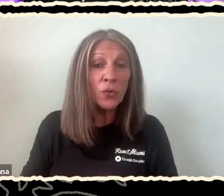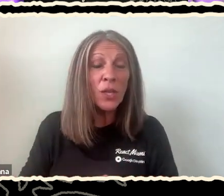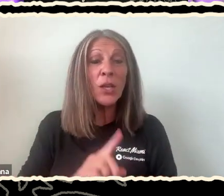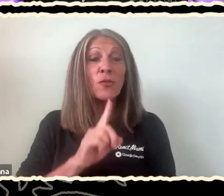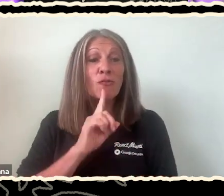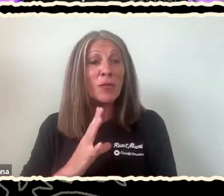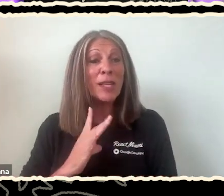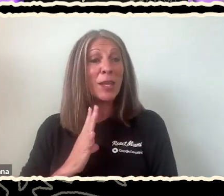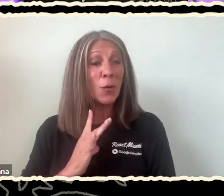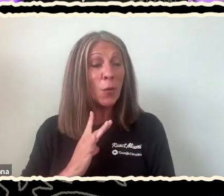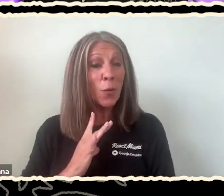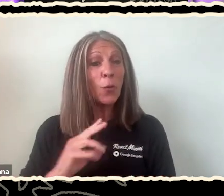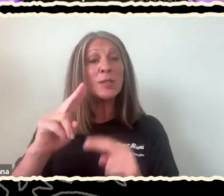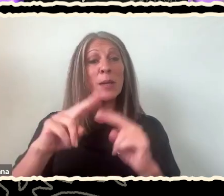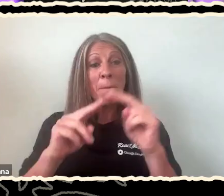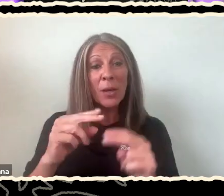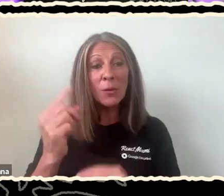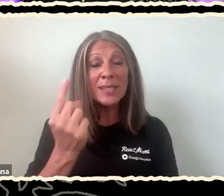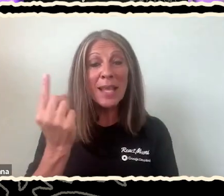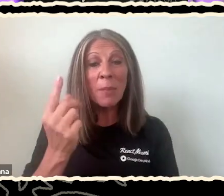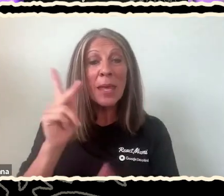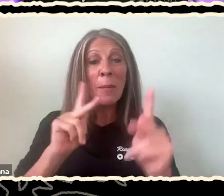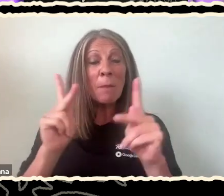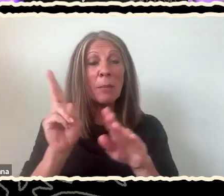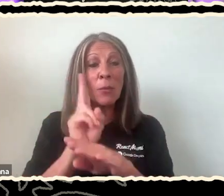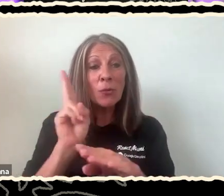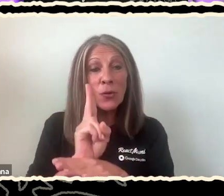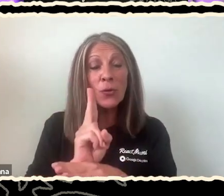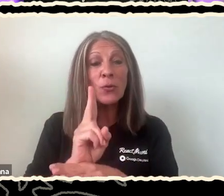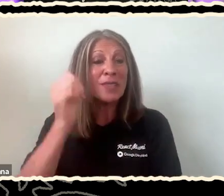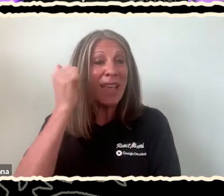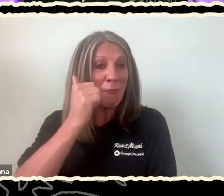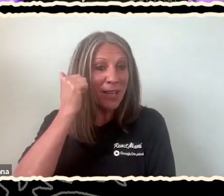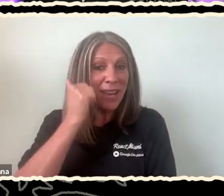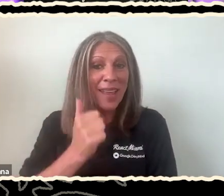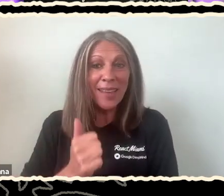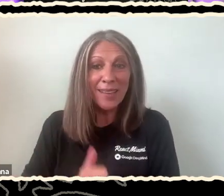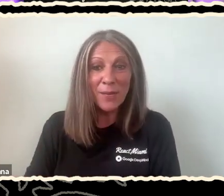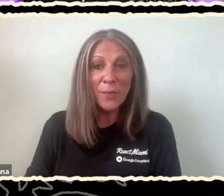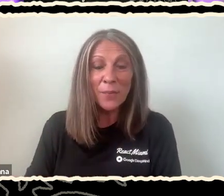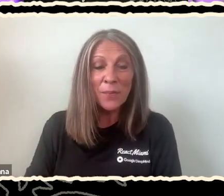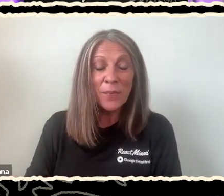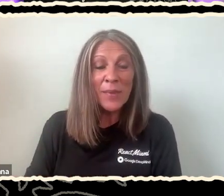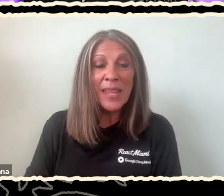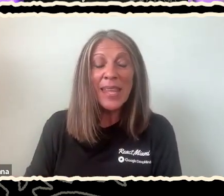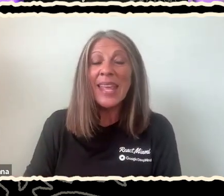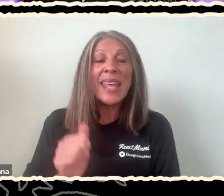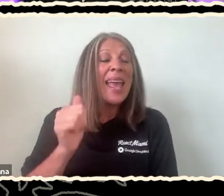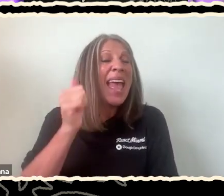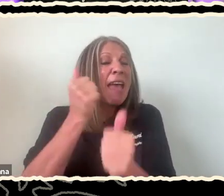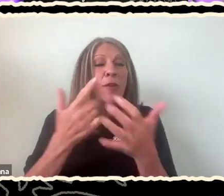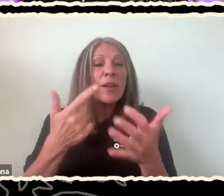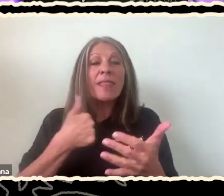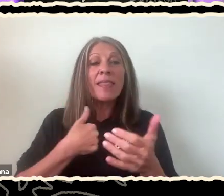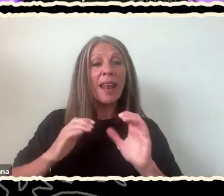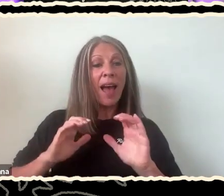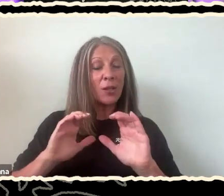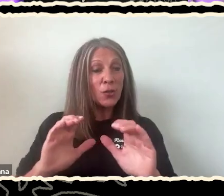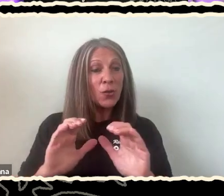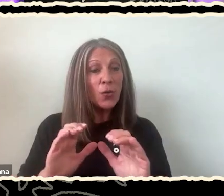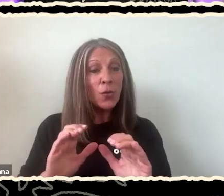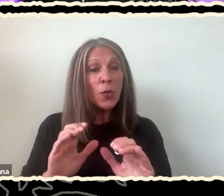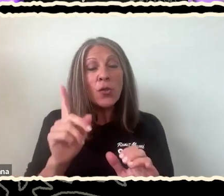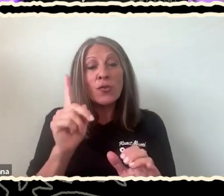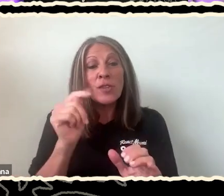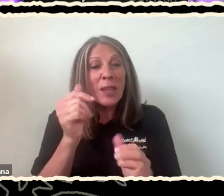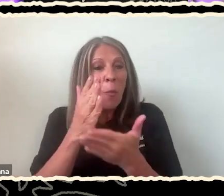cool to build something that people use on their daily basis. And in everything that I do, there's a